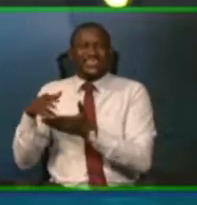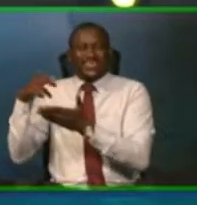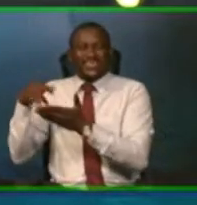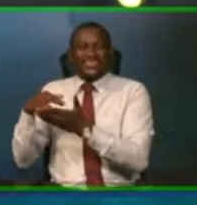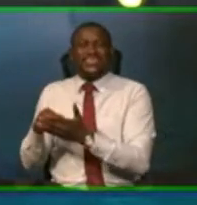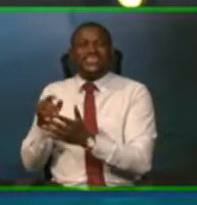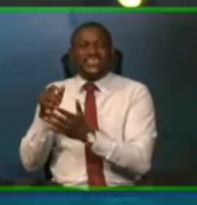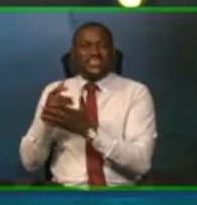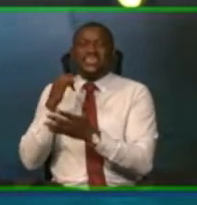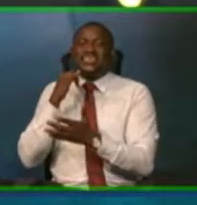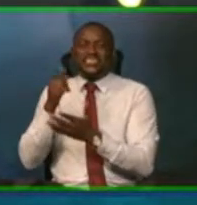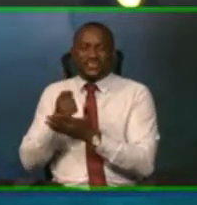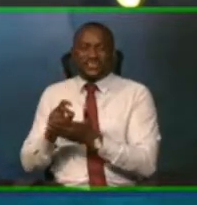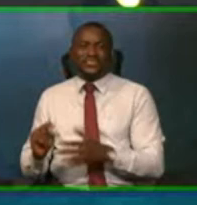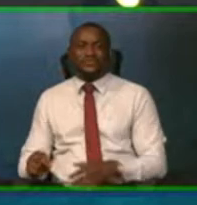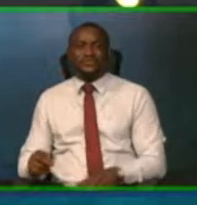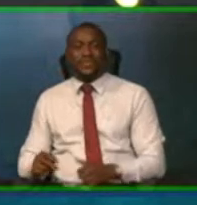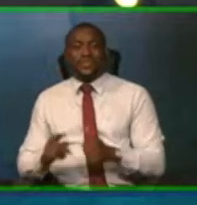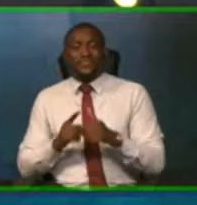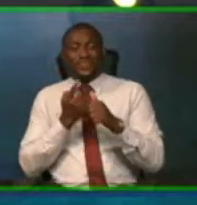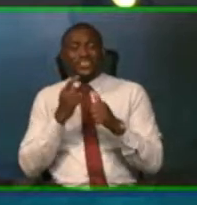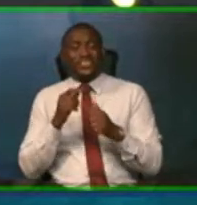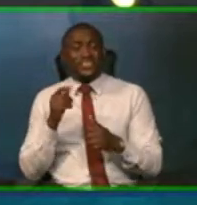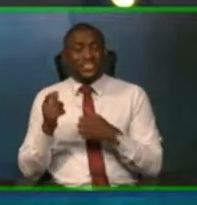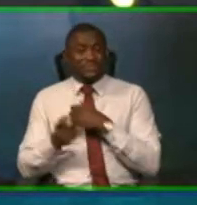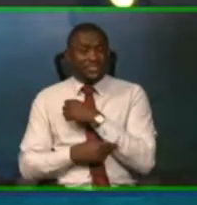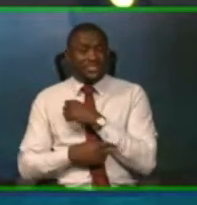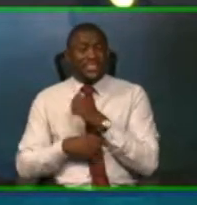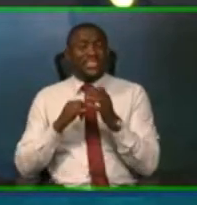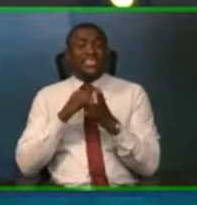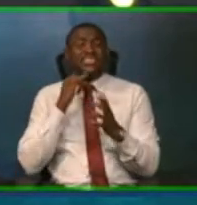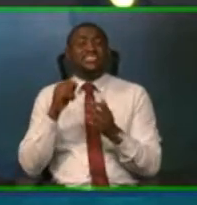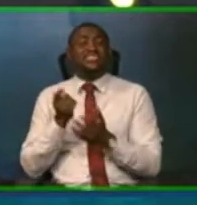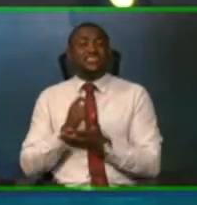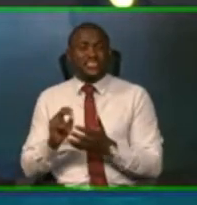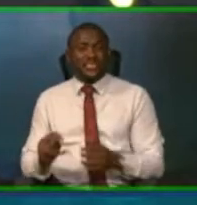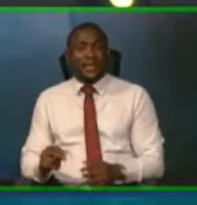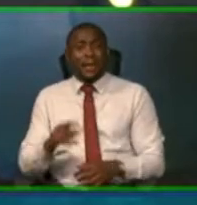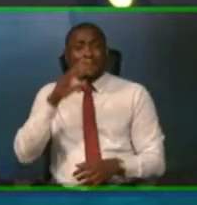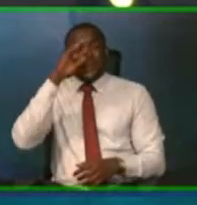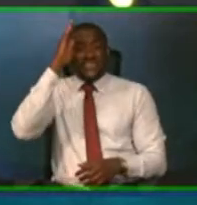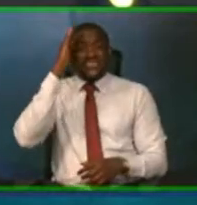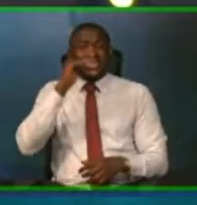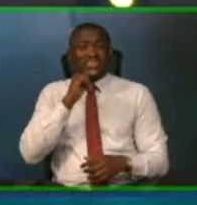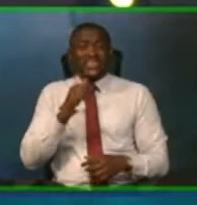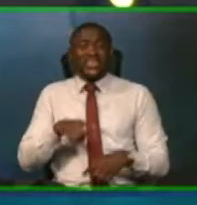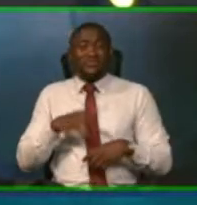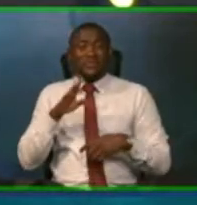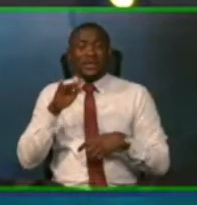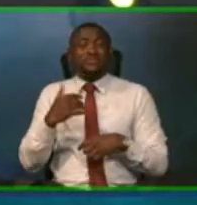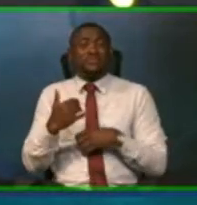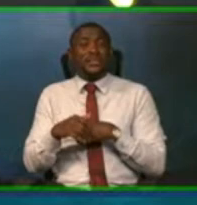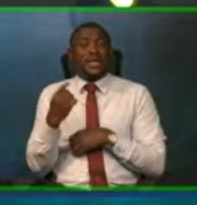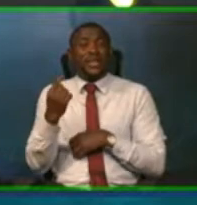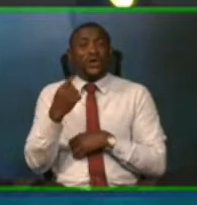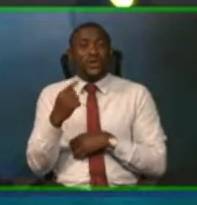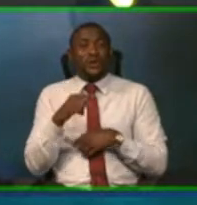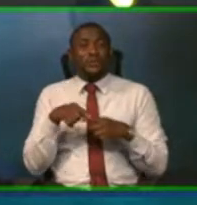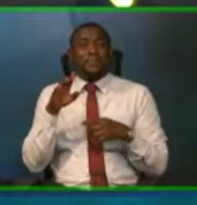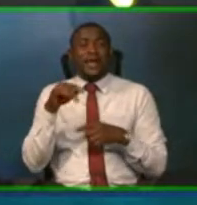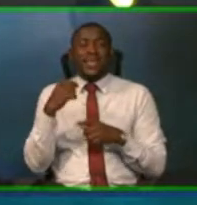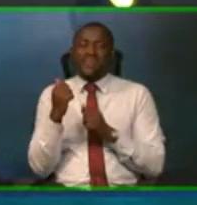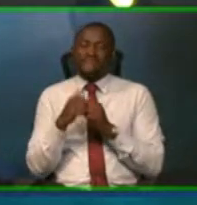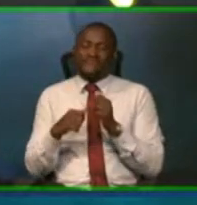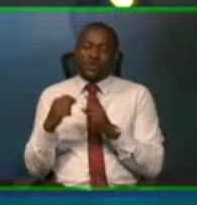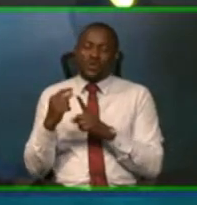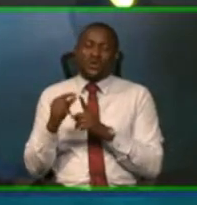Please give us that scripture. First temptation, it is written, man shall not live by bread alone, but by every word